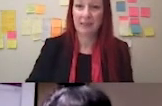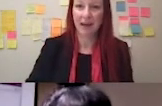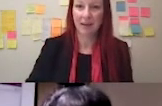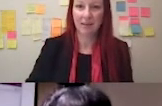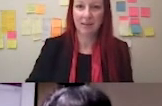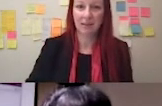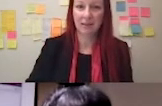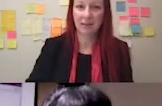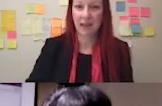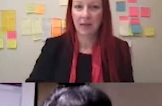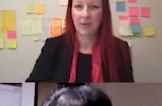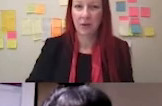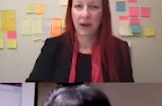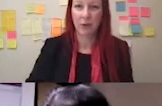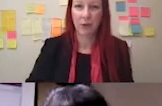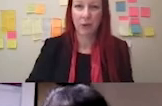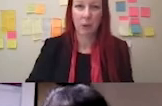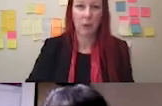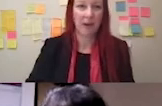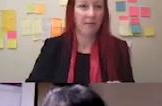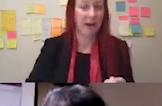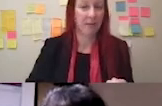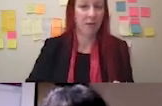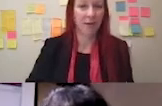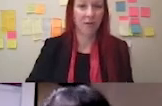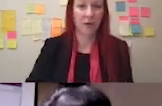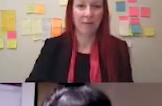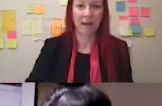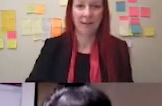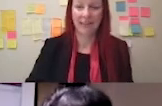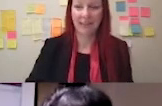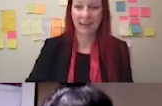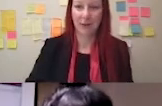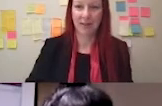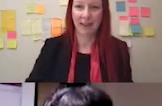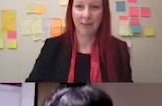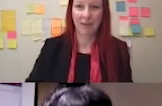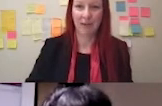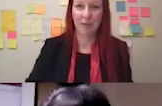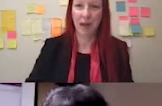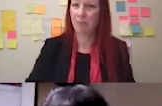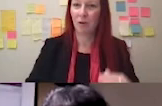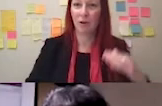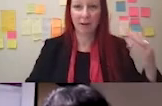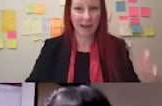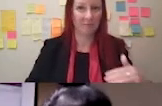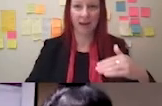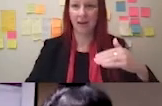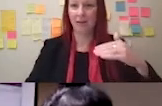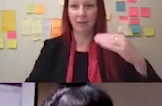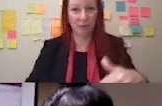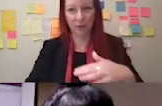don't multitask. So I know if I'm going to enjoy my green tea with the laptop, I'm not